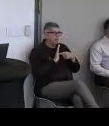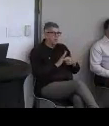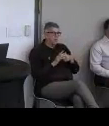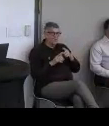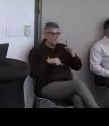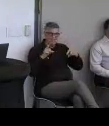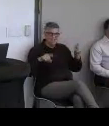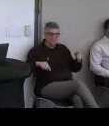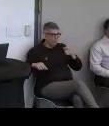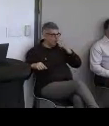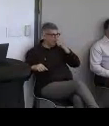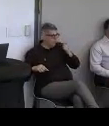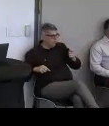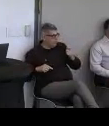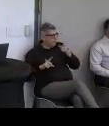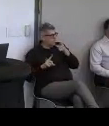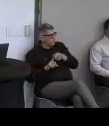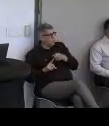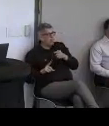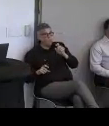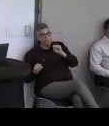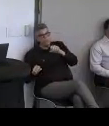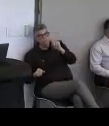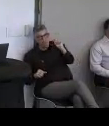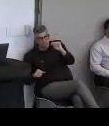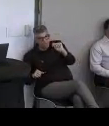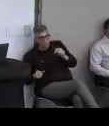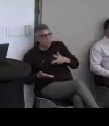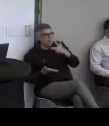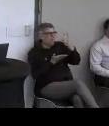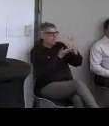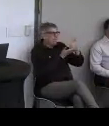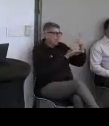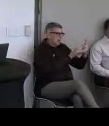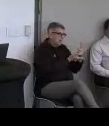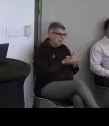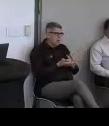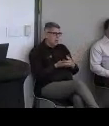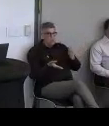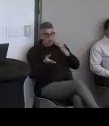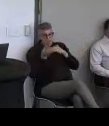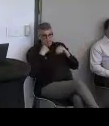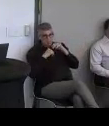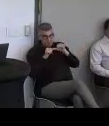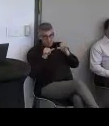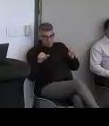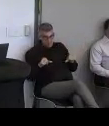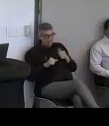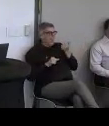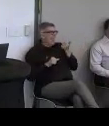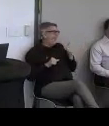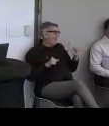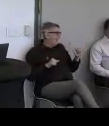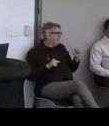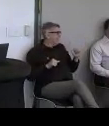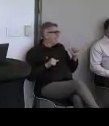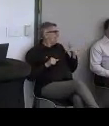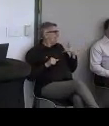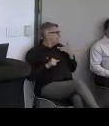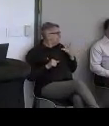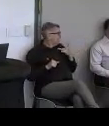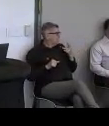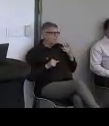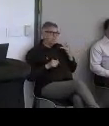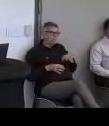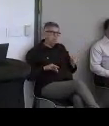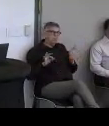interest. This could be a restroom, a parking area, a picnic area, or a city, really anything that's useful or a focal point in a